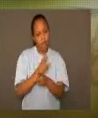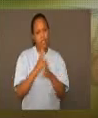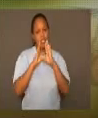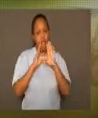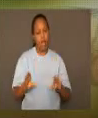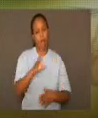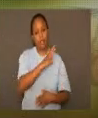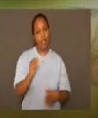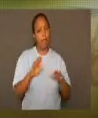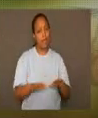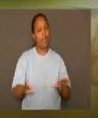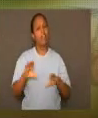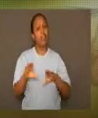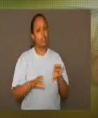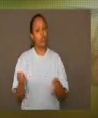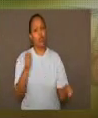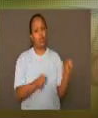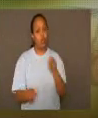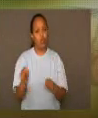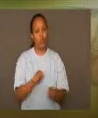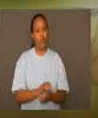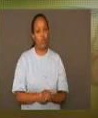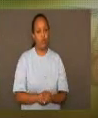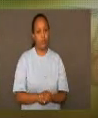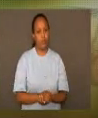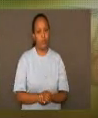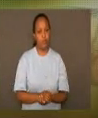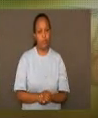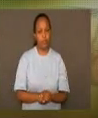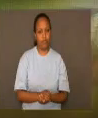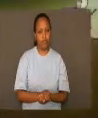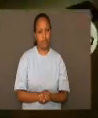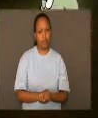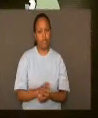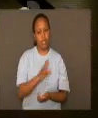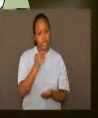and stability through its dedication to the United Nations?